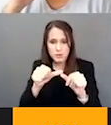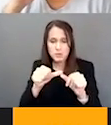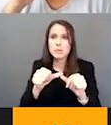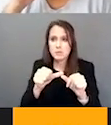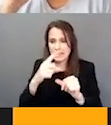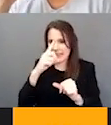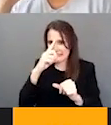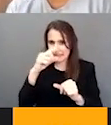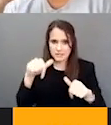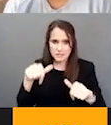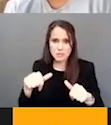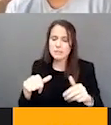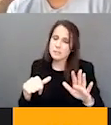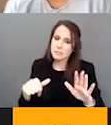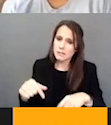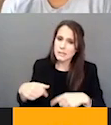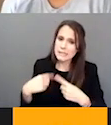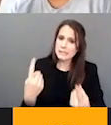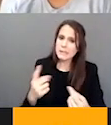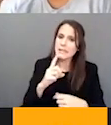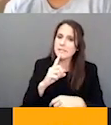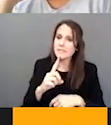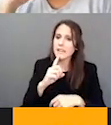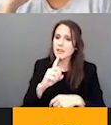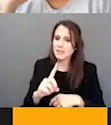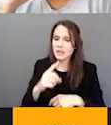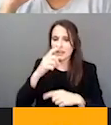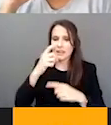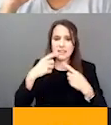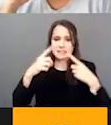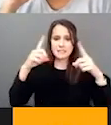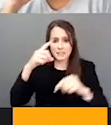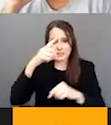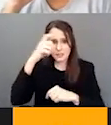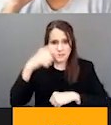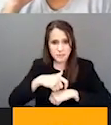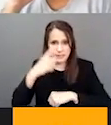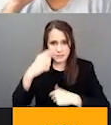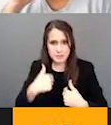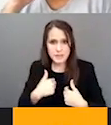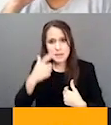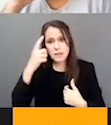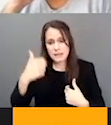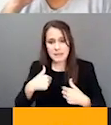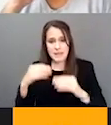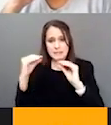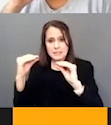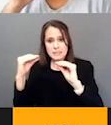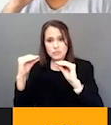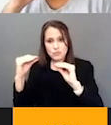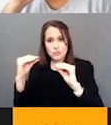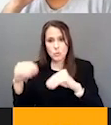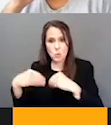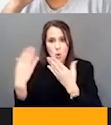this is also, it's been a very fruitful summer for me because I ended up teaching,